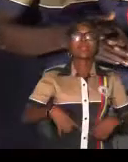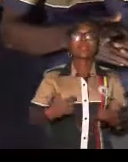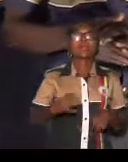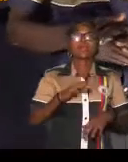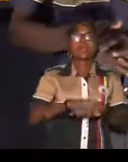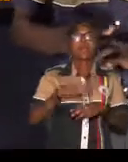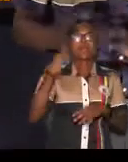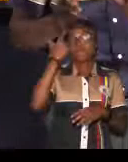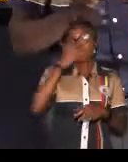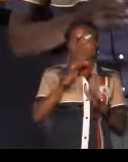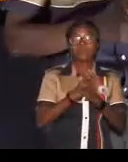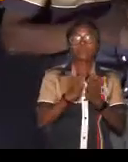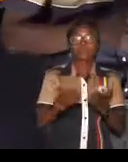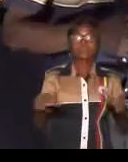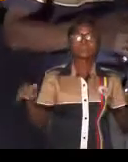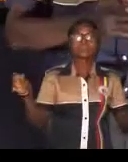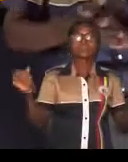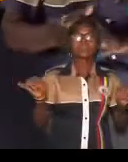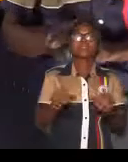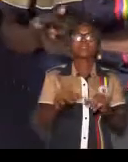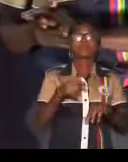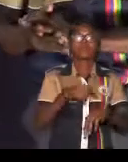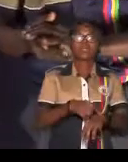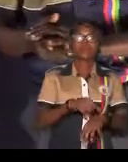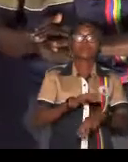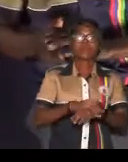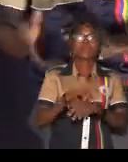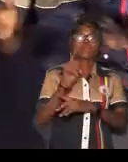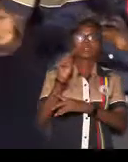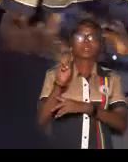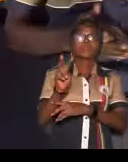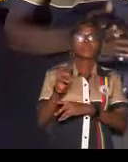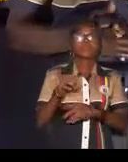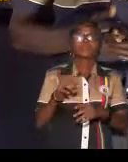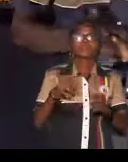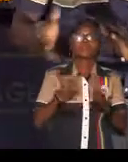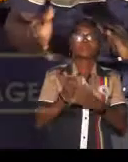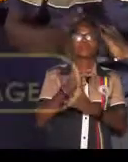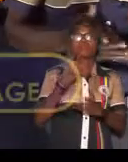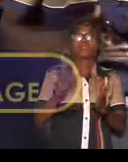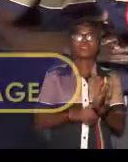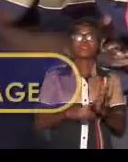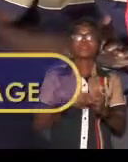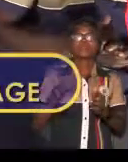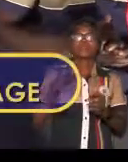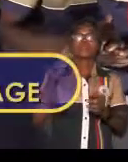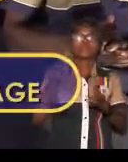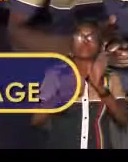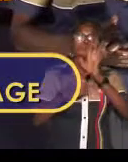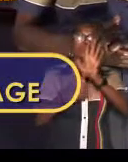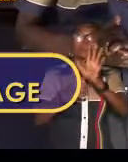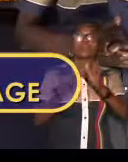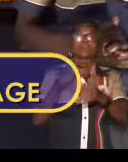on Facebook, the same time airing on television through the page showing on the screen.